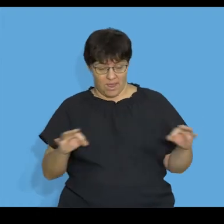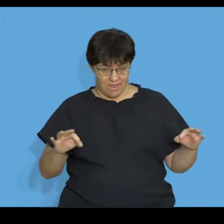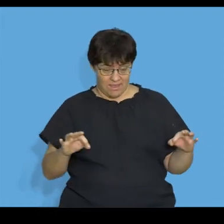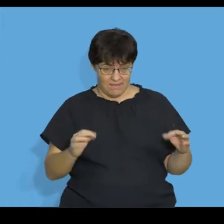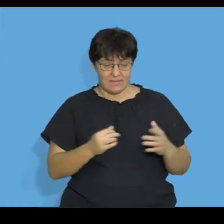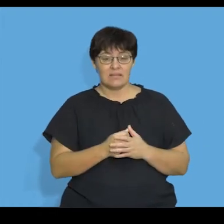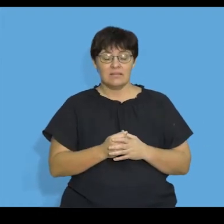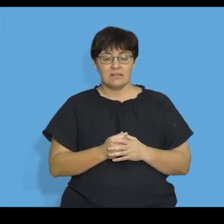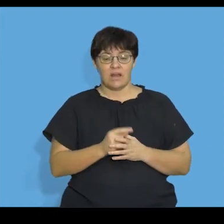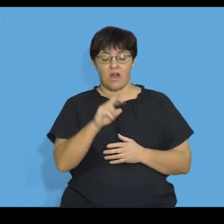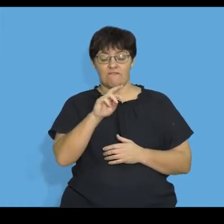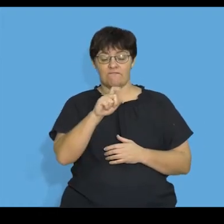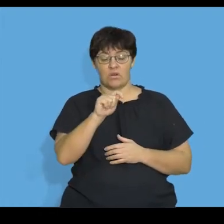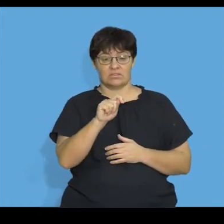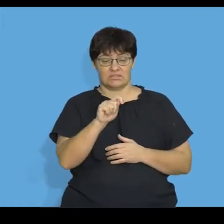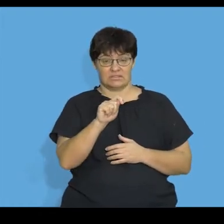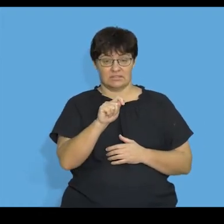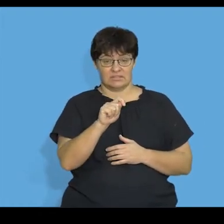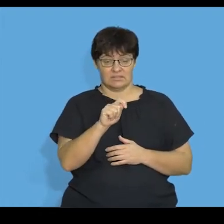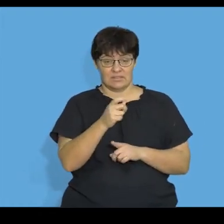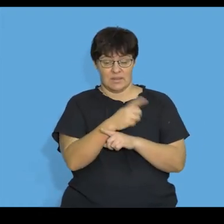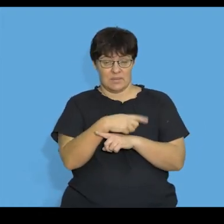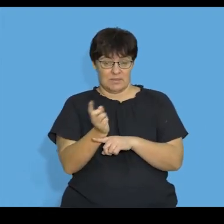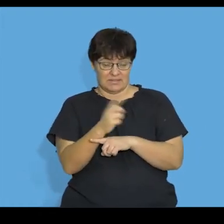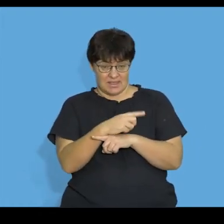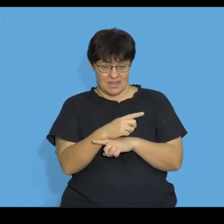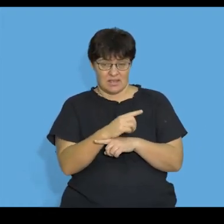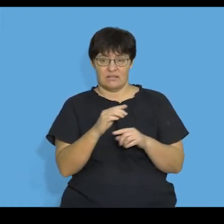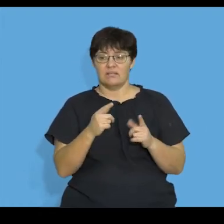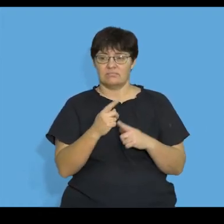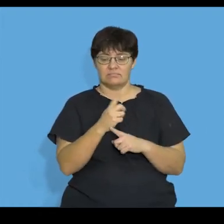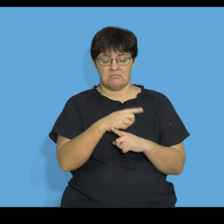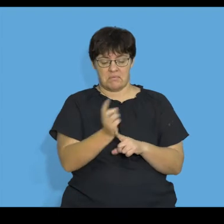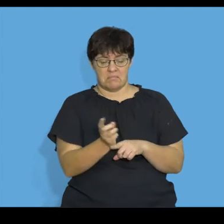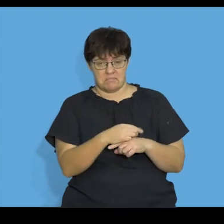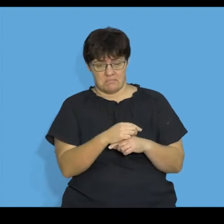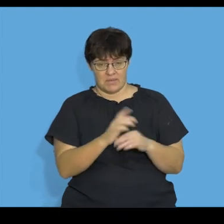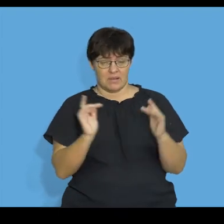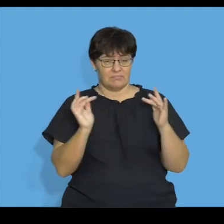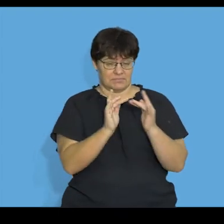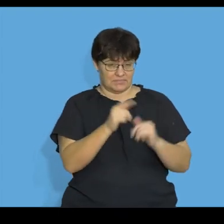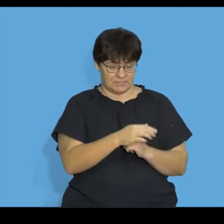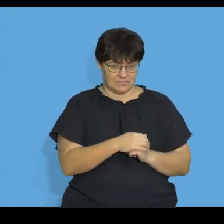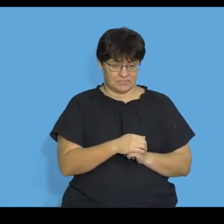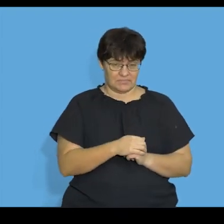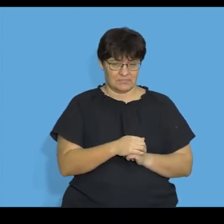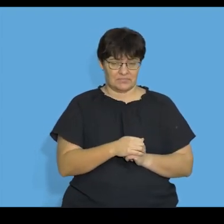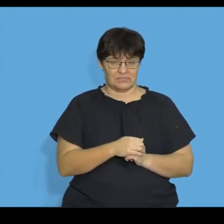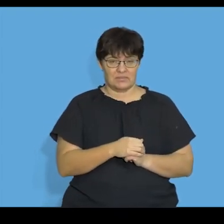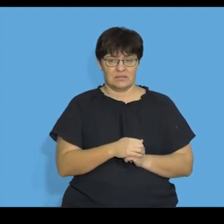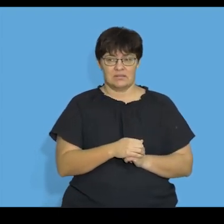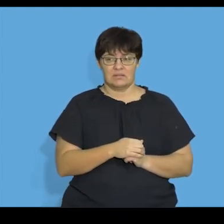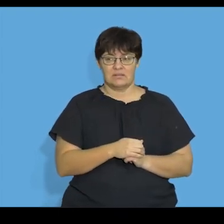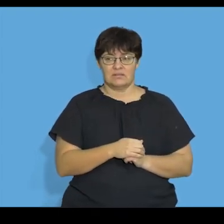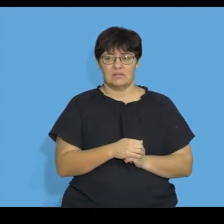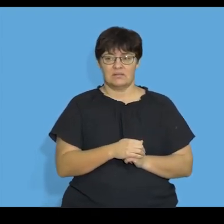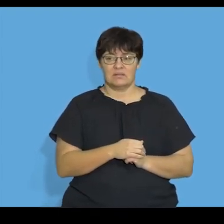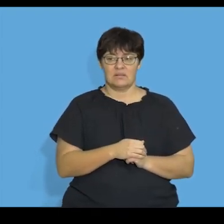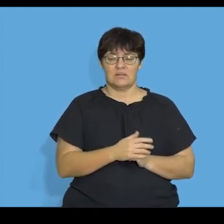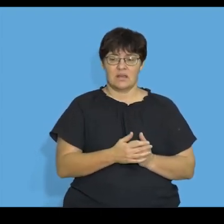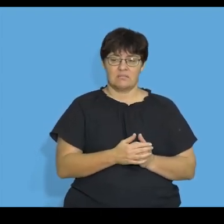to the voltmeter over here, where this side is the positive end and this side is